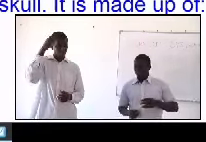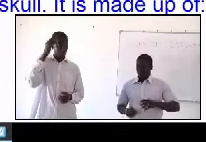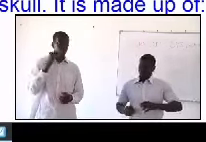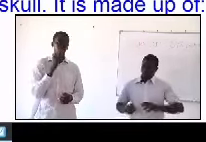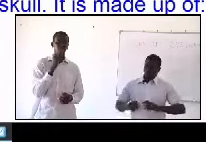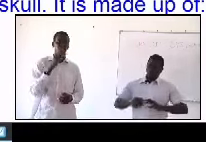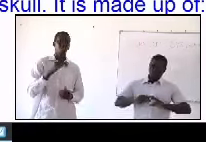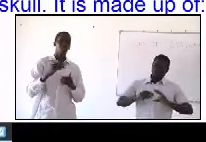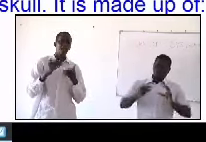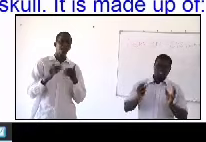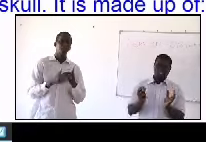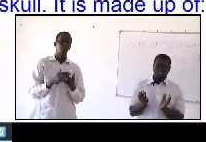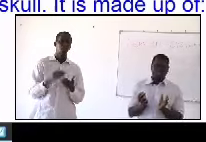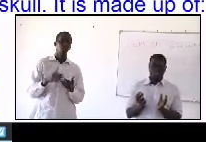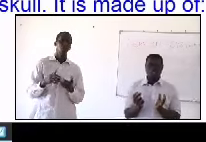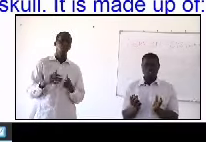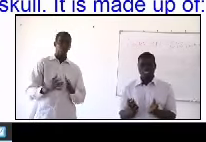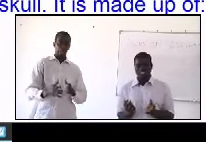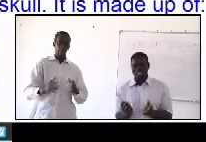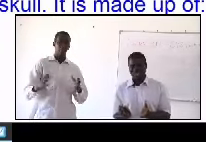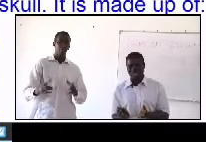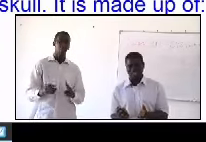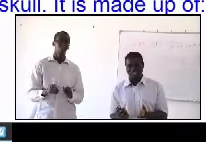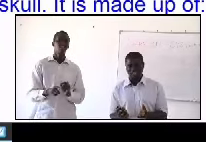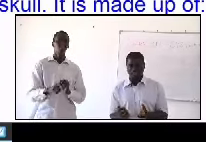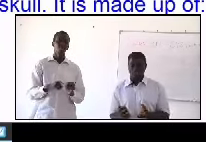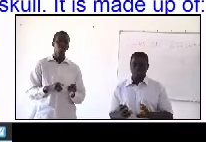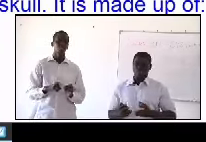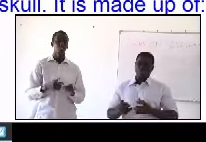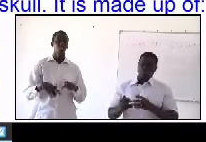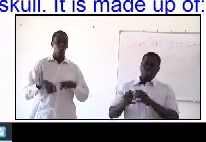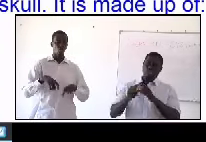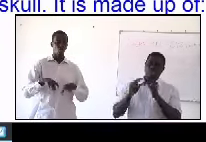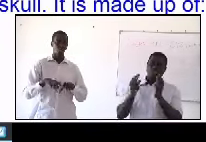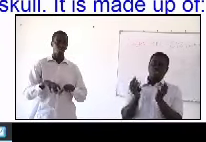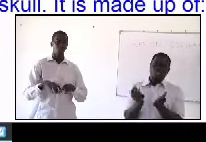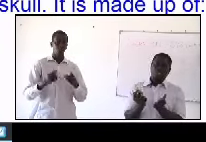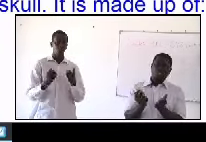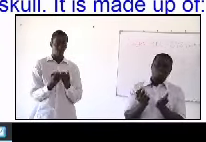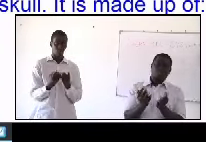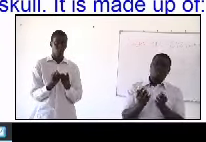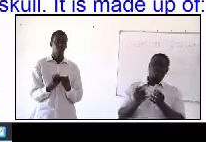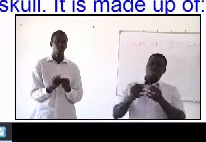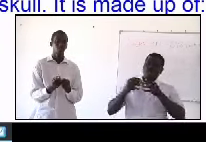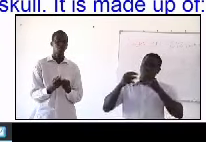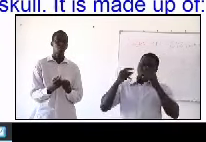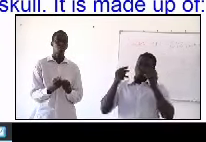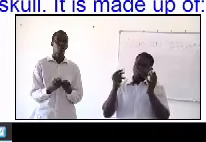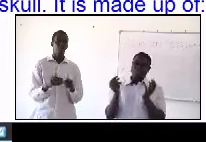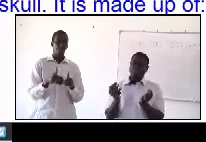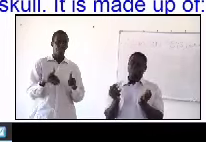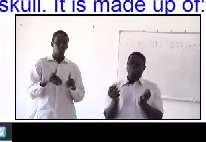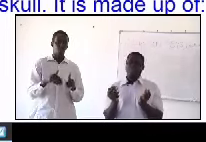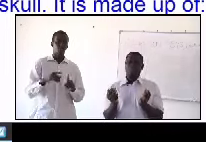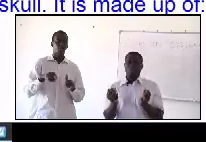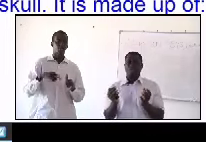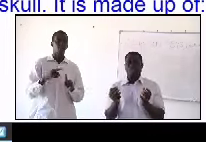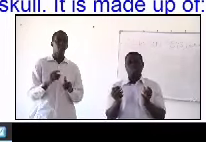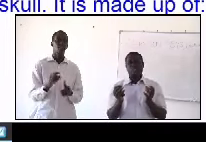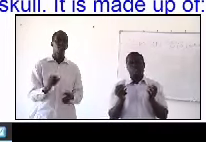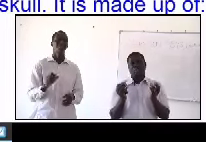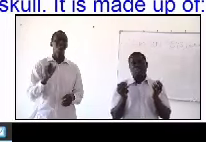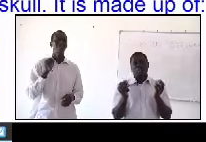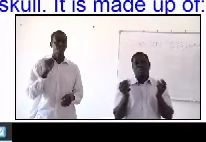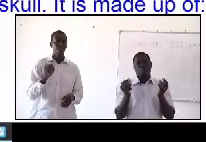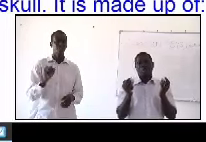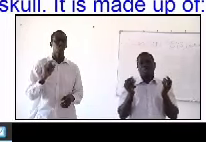skull. You know, when you look at the skeletal system, we talk about the skull to protect the brain. And